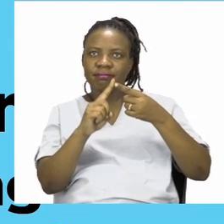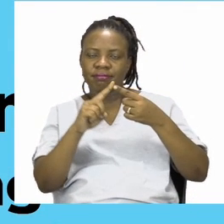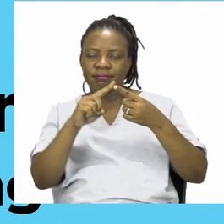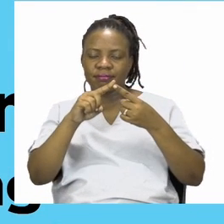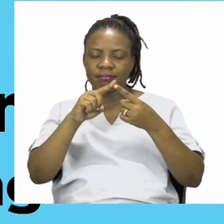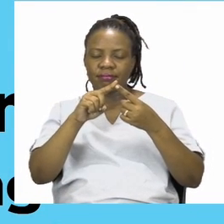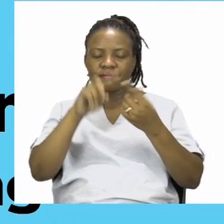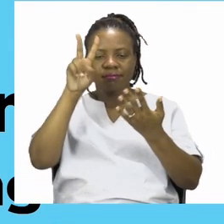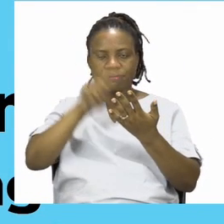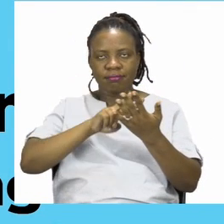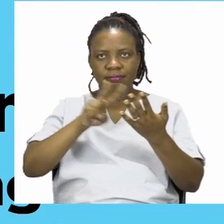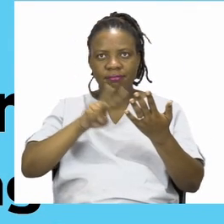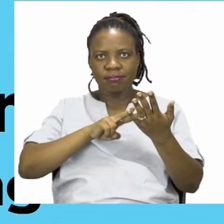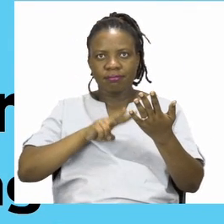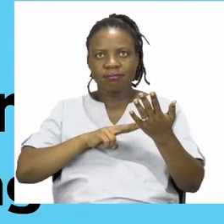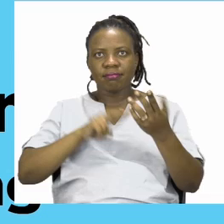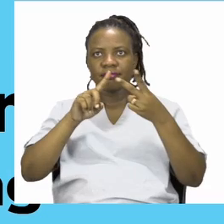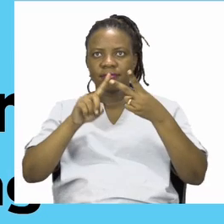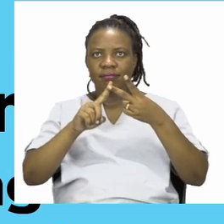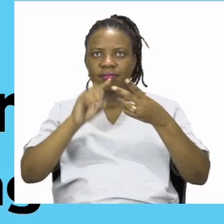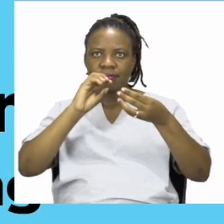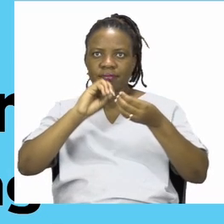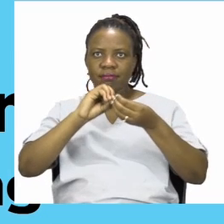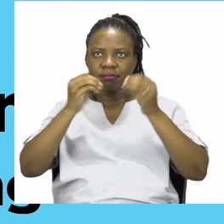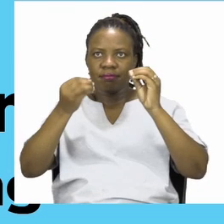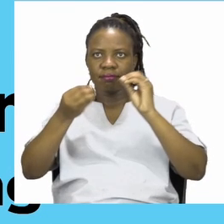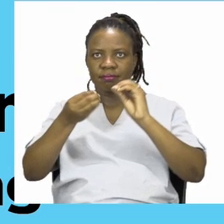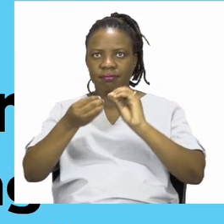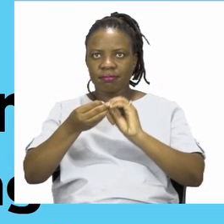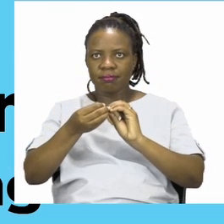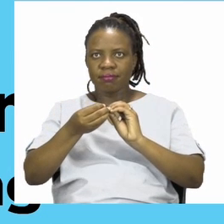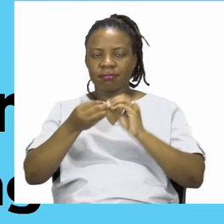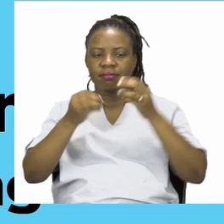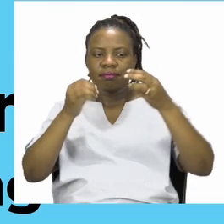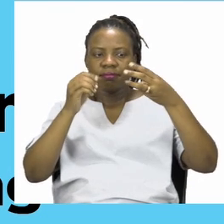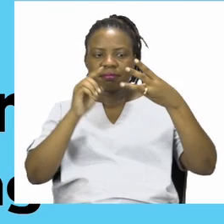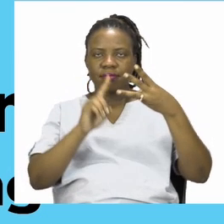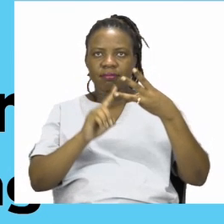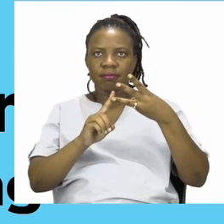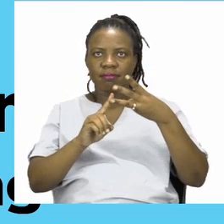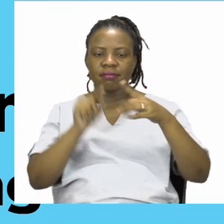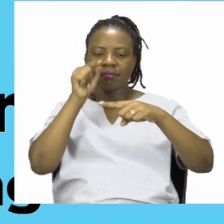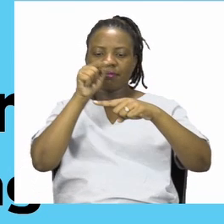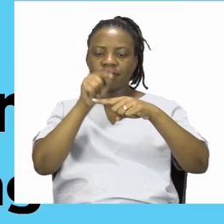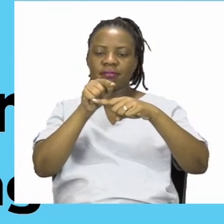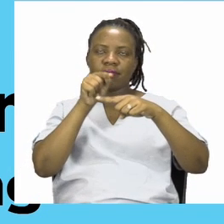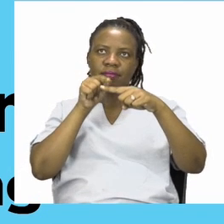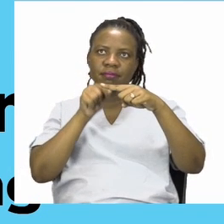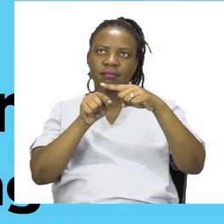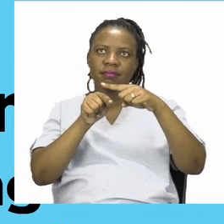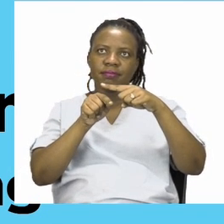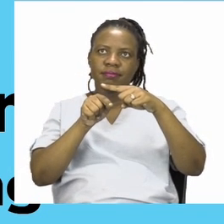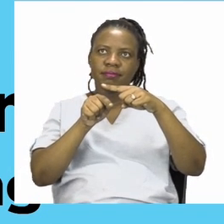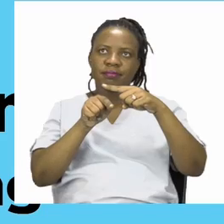reading comprehension, number concept development, and division.